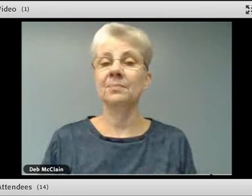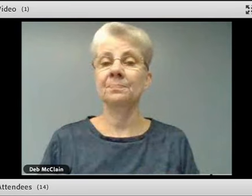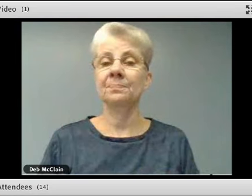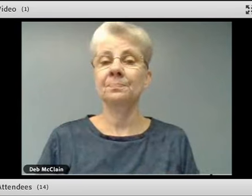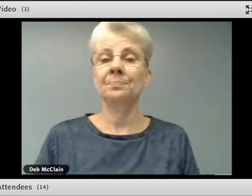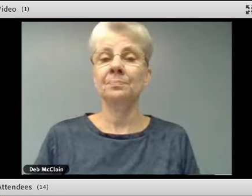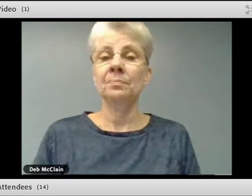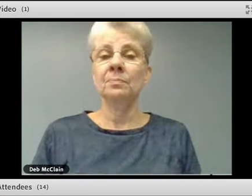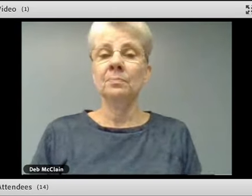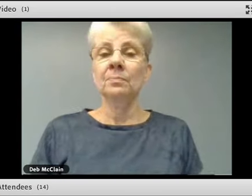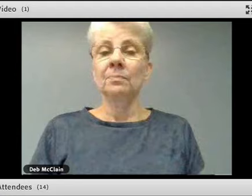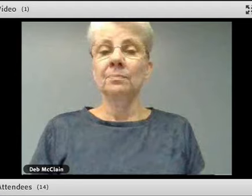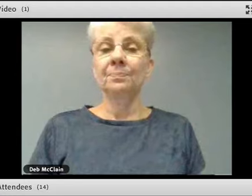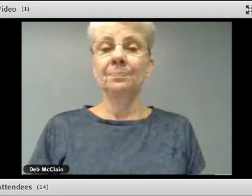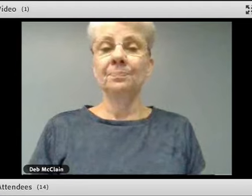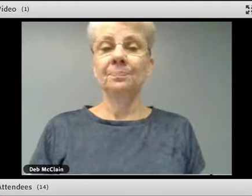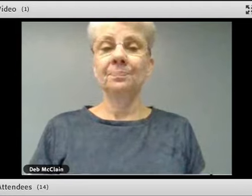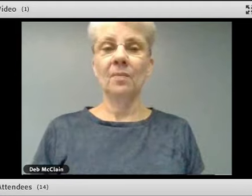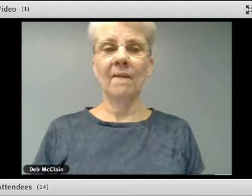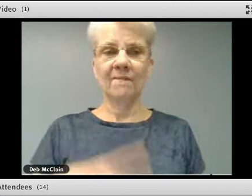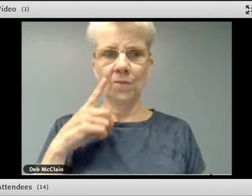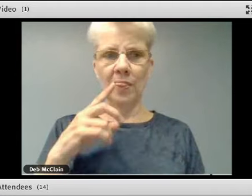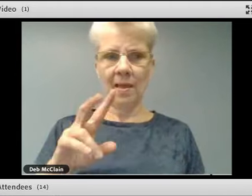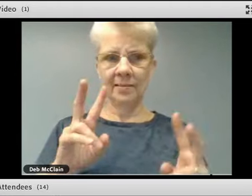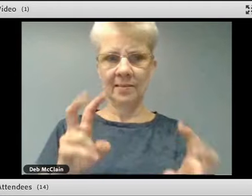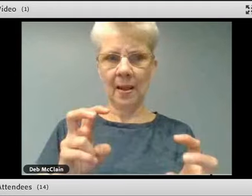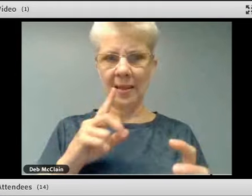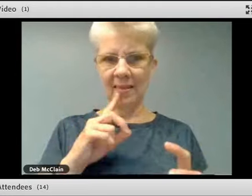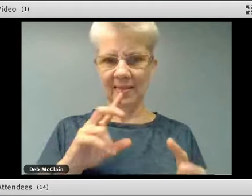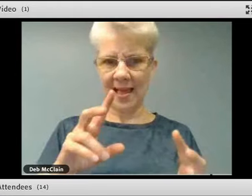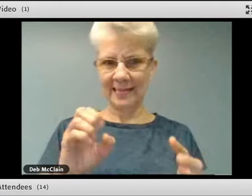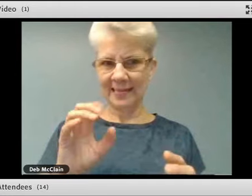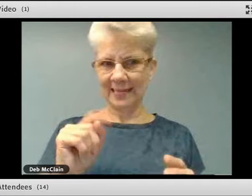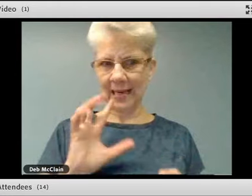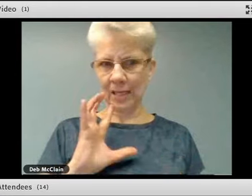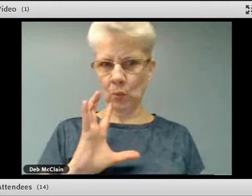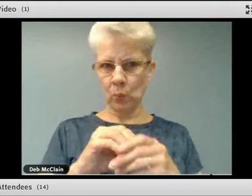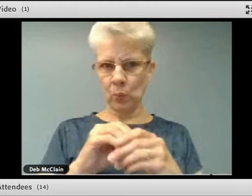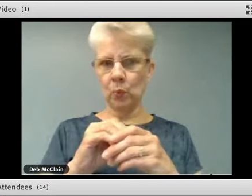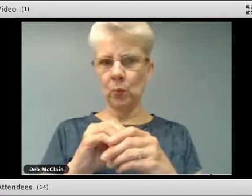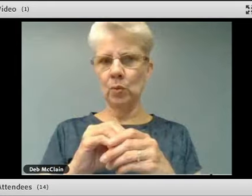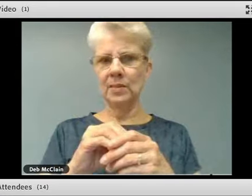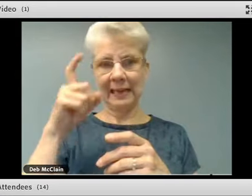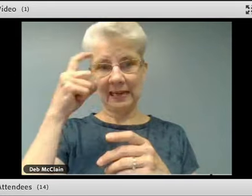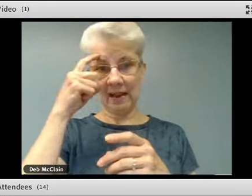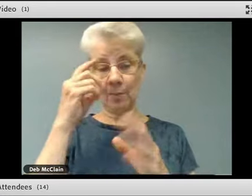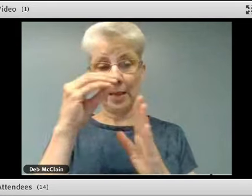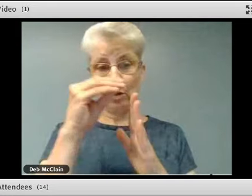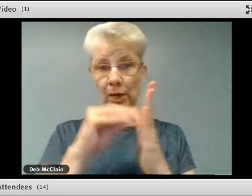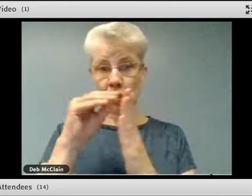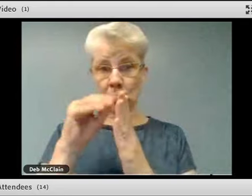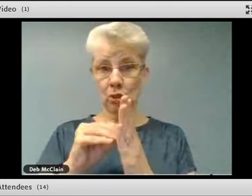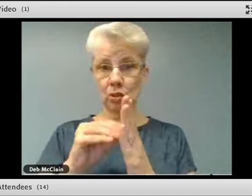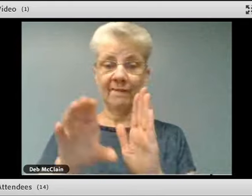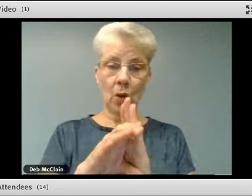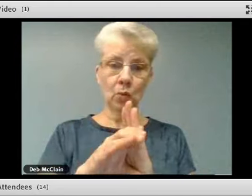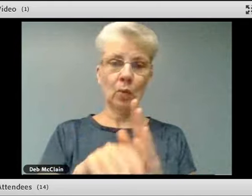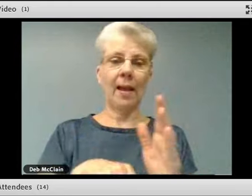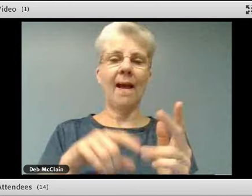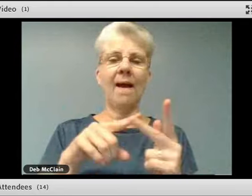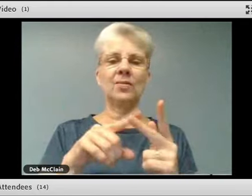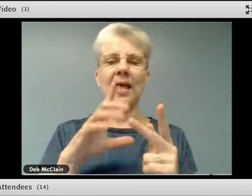for this particular topic. This particular set includes government records, photographs, and a